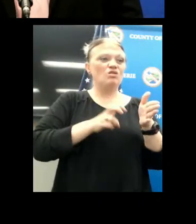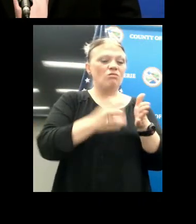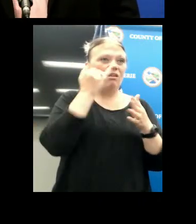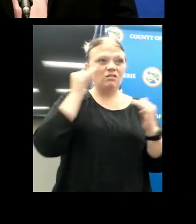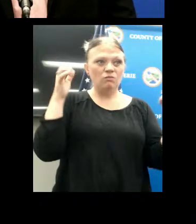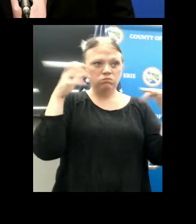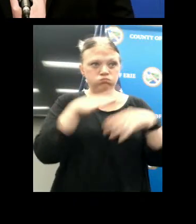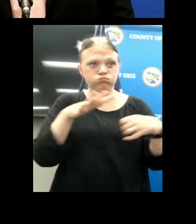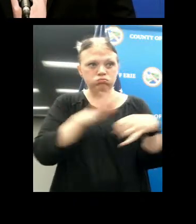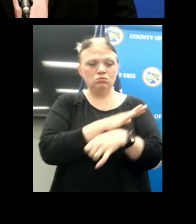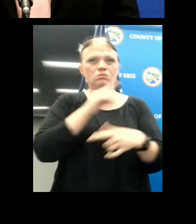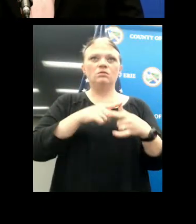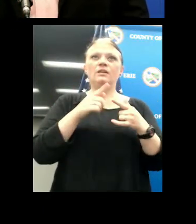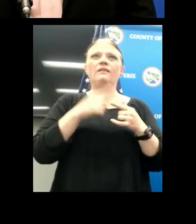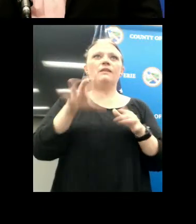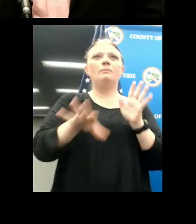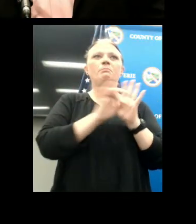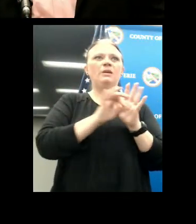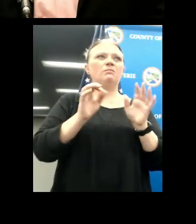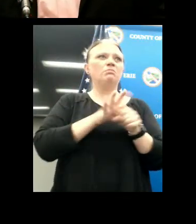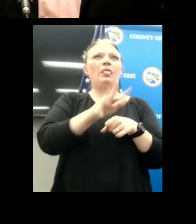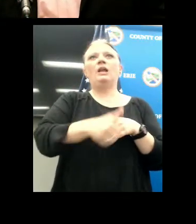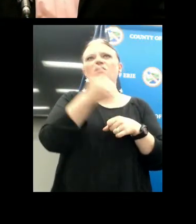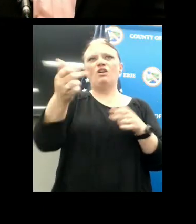they're overcrowded, there's plenty of other places to go.